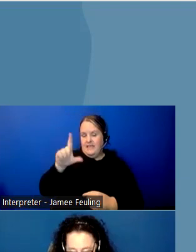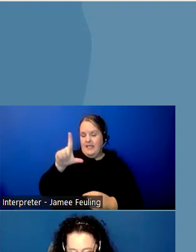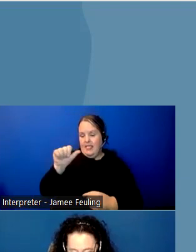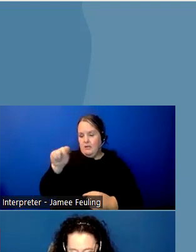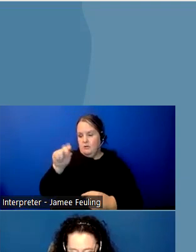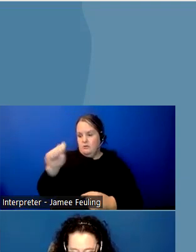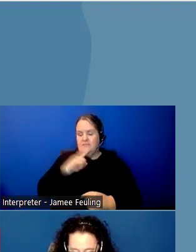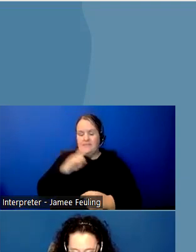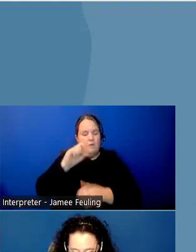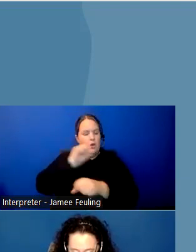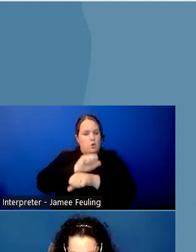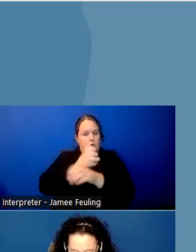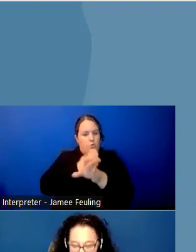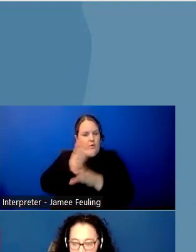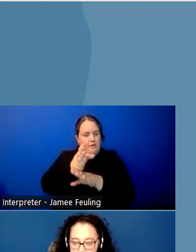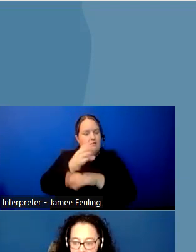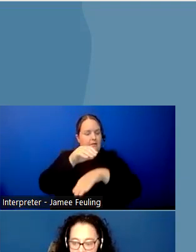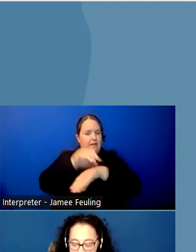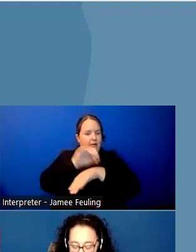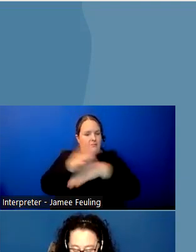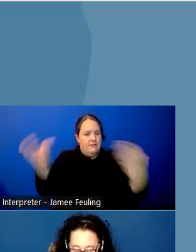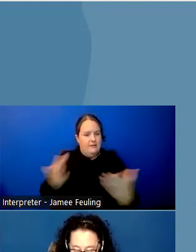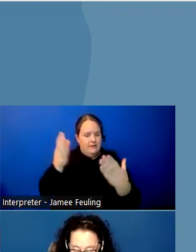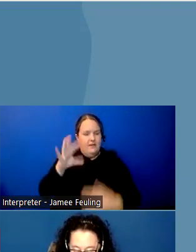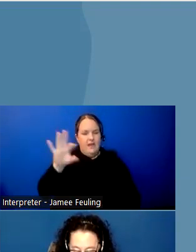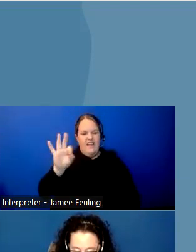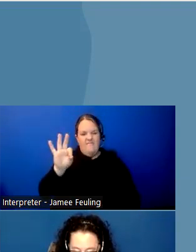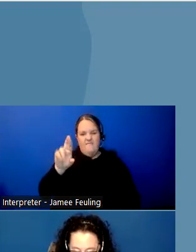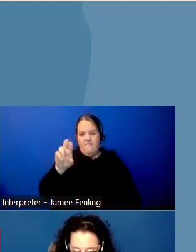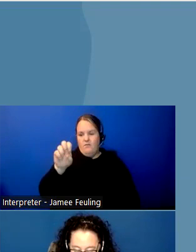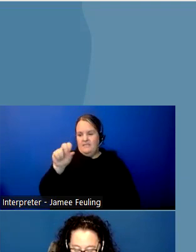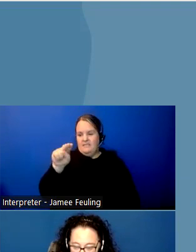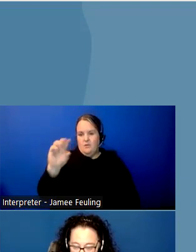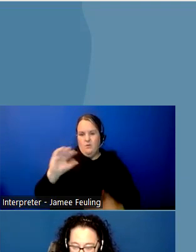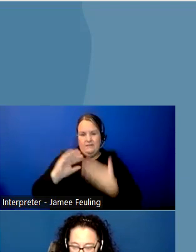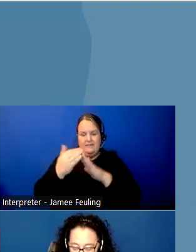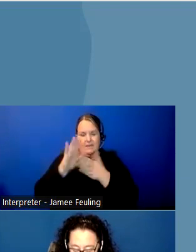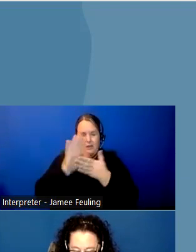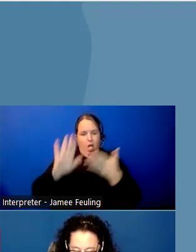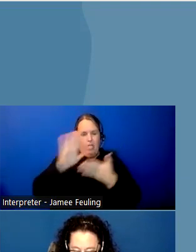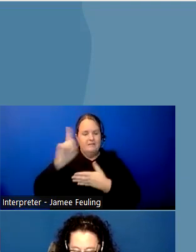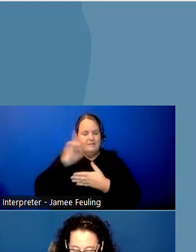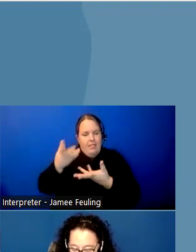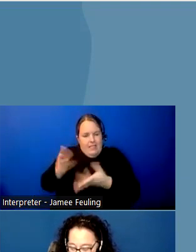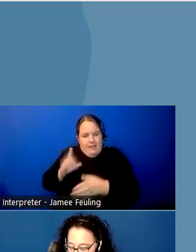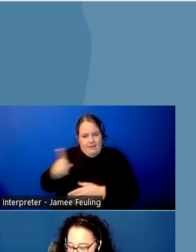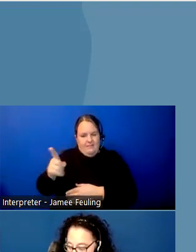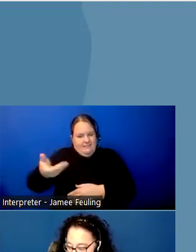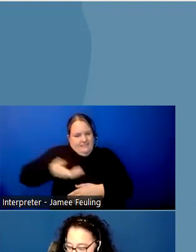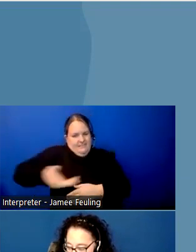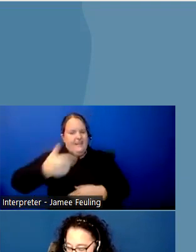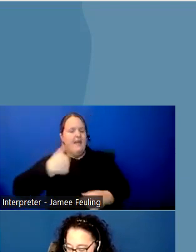City College, and I'll let my colleague introduce herself. And my name is